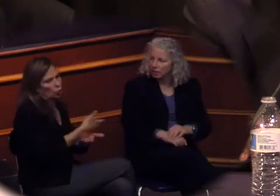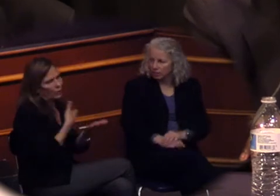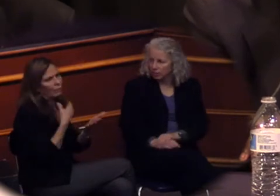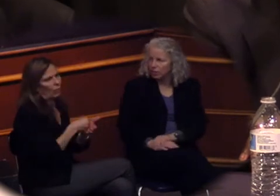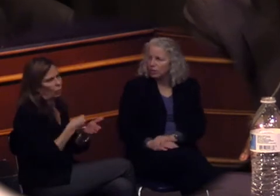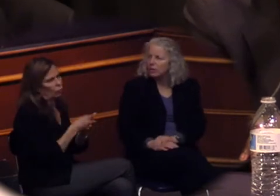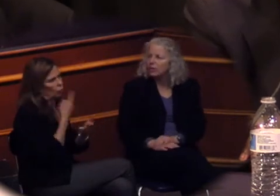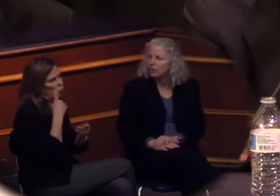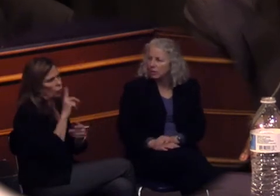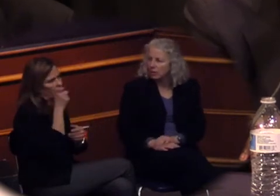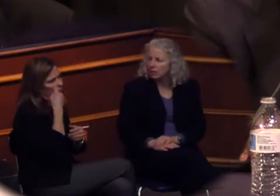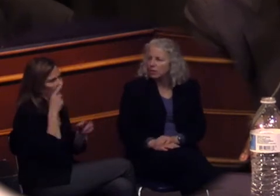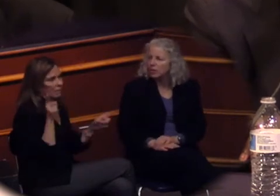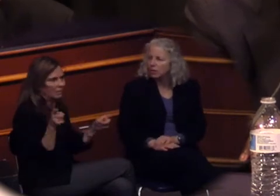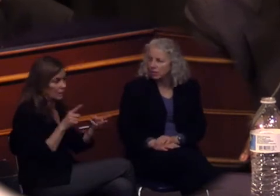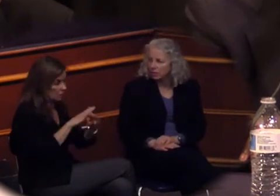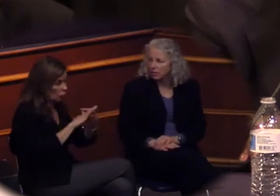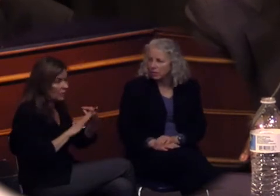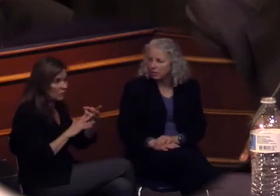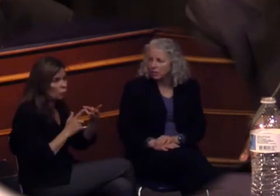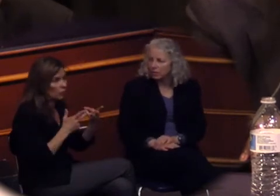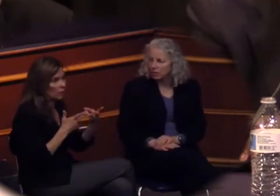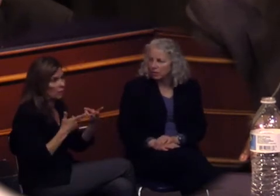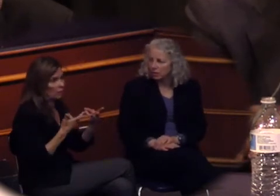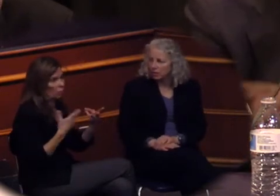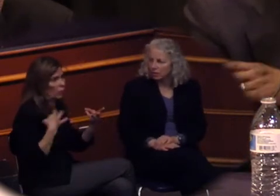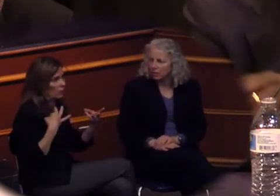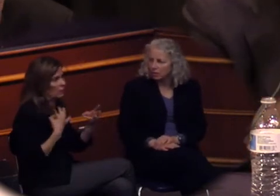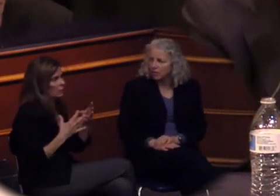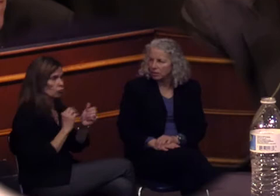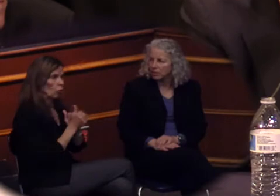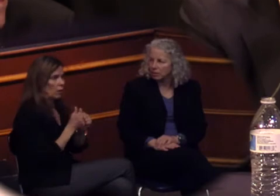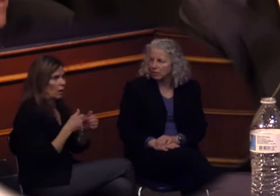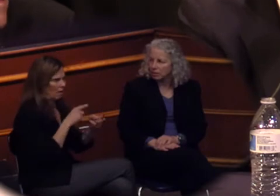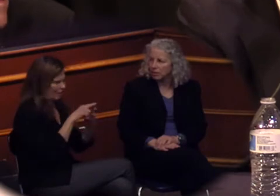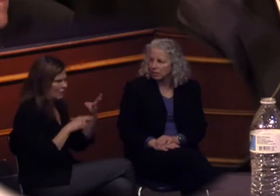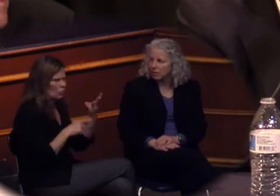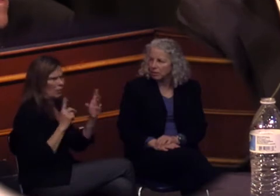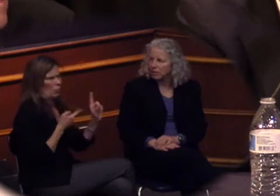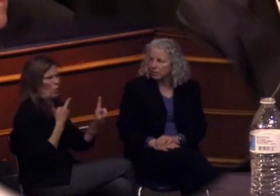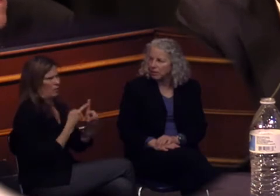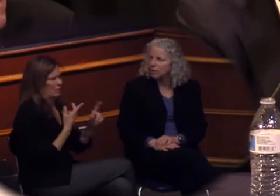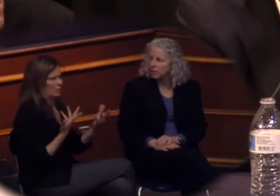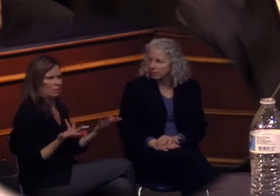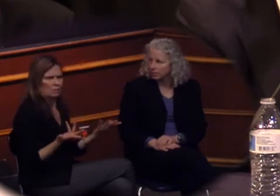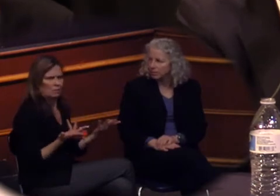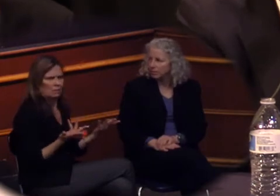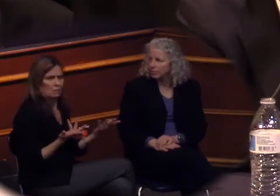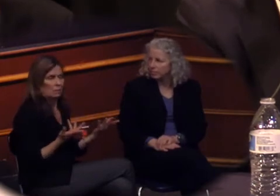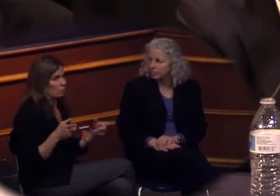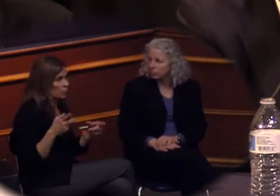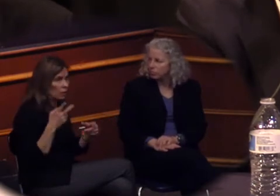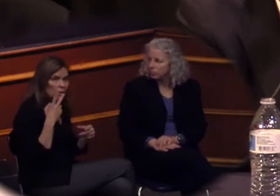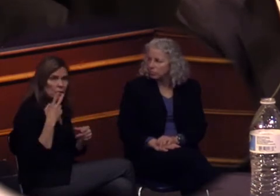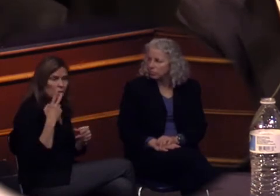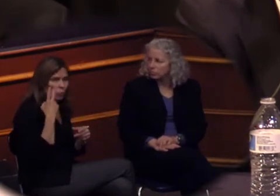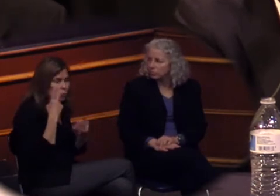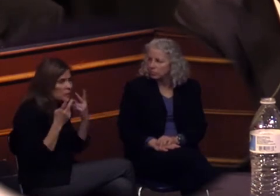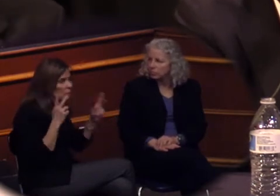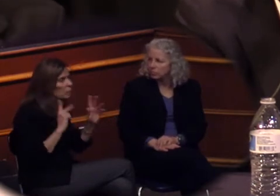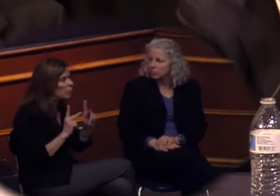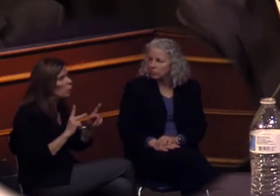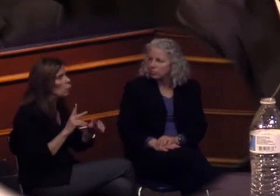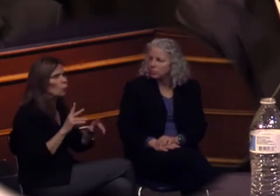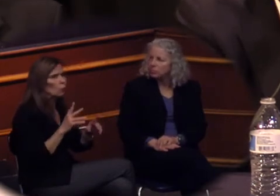press release. This is what he's running on, folks. As was mentioned a little earlier, when you look at the polling that